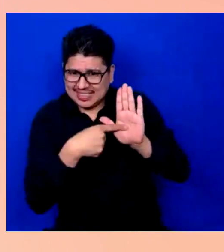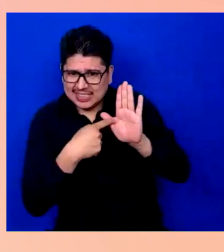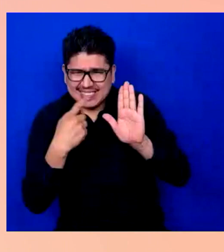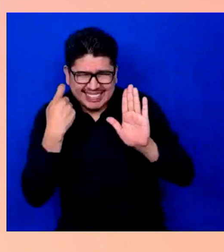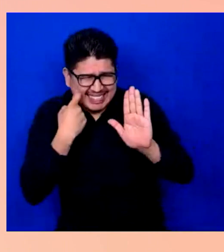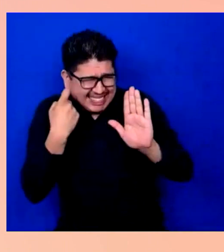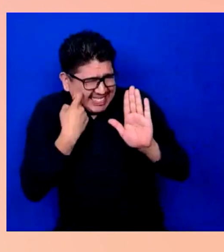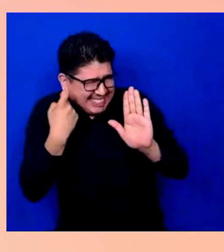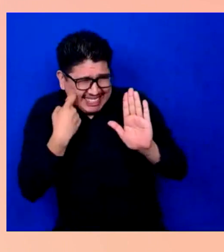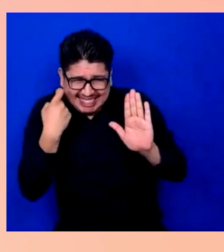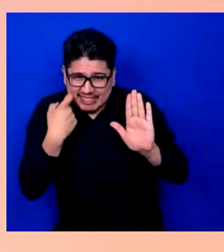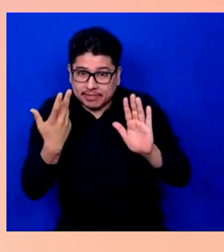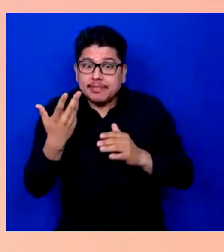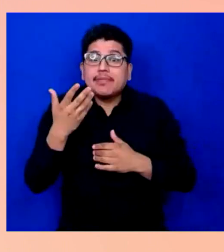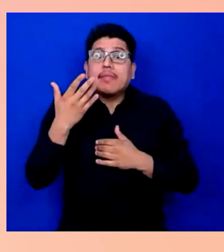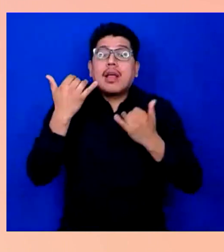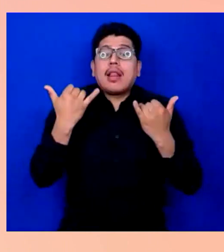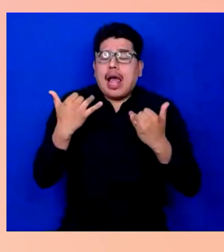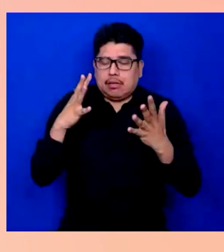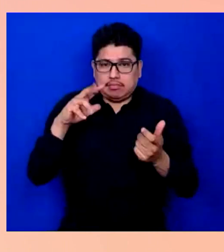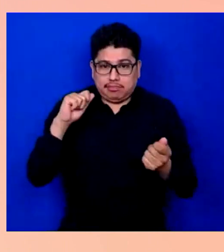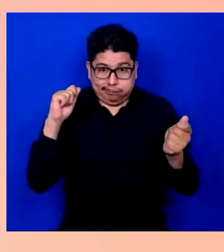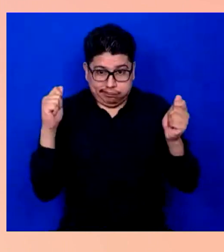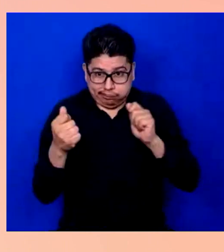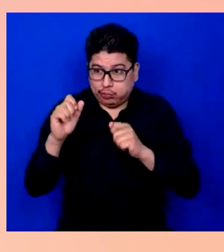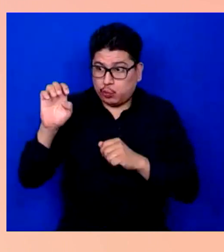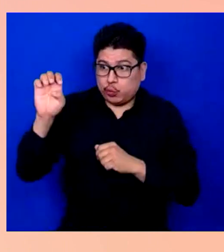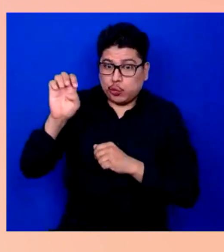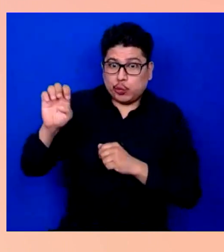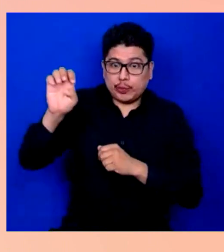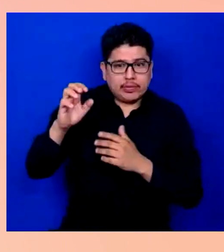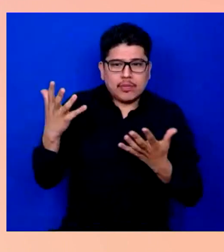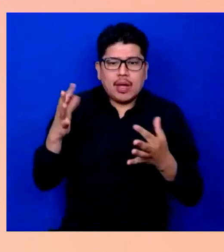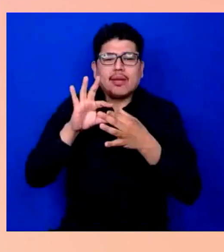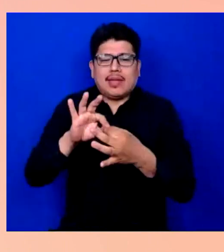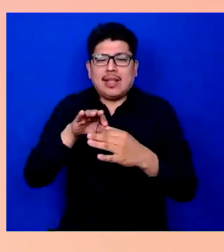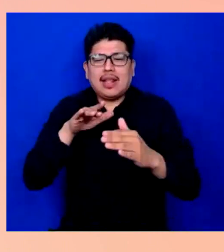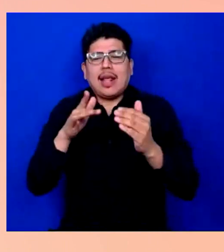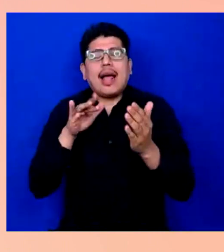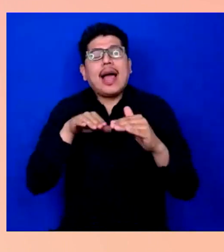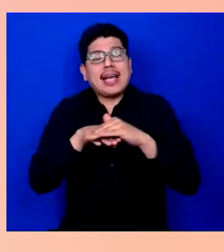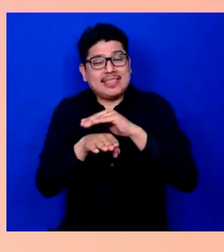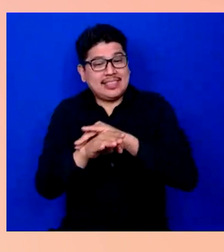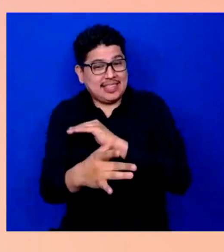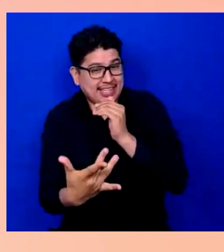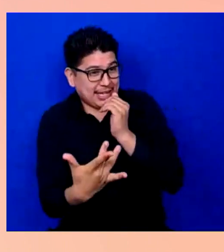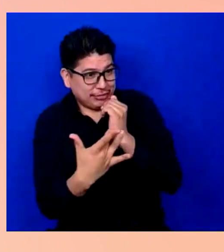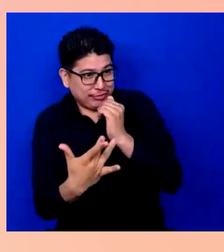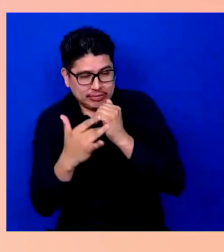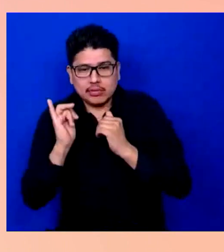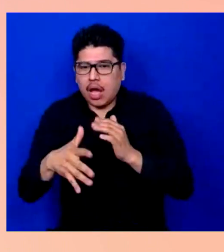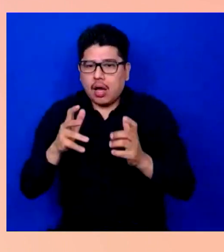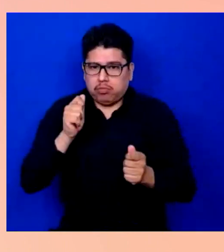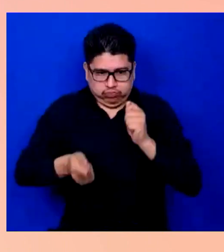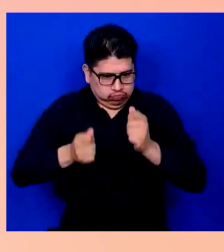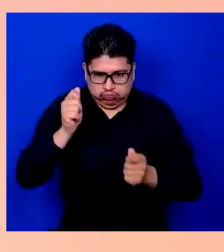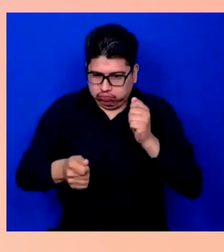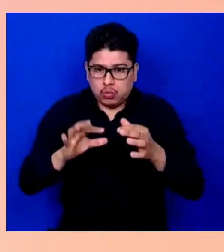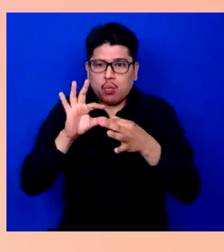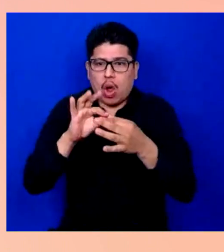for Europe when it comes to accessible technologies is the adoption of a law known as the